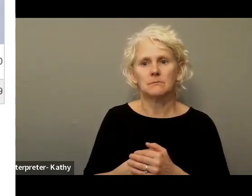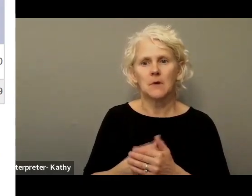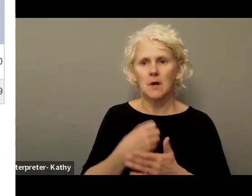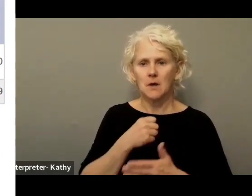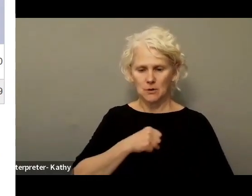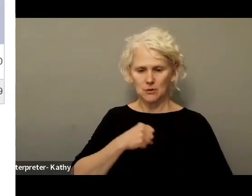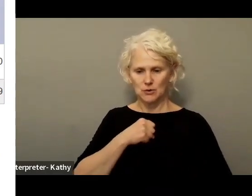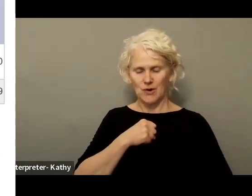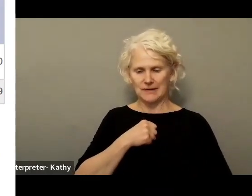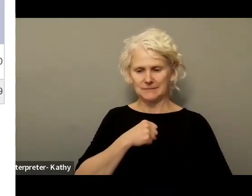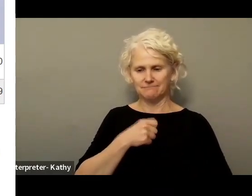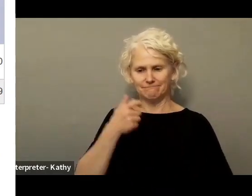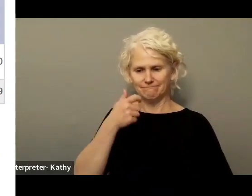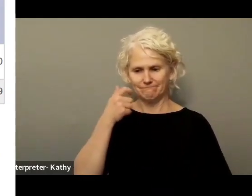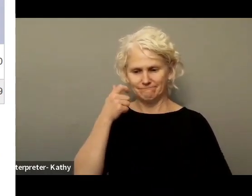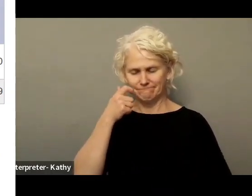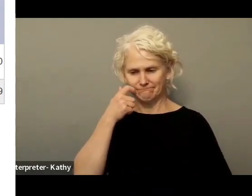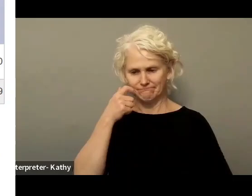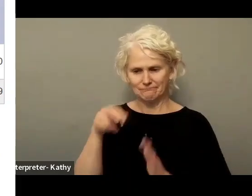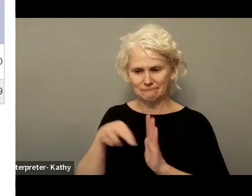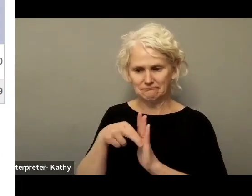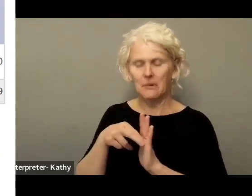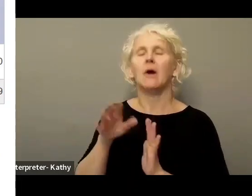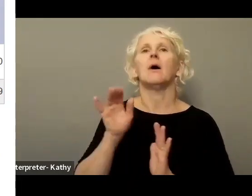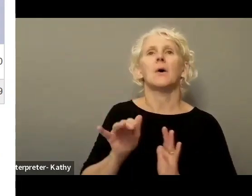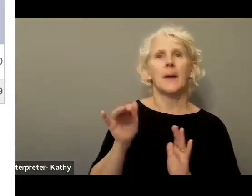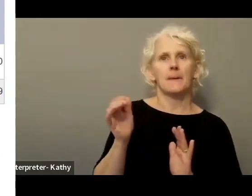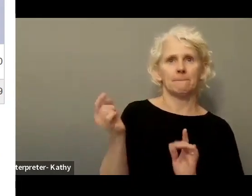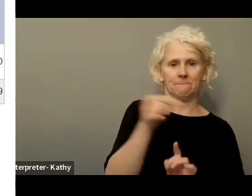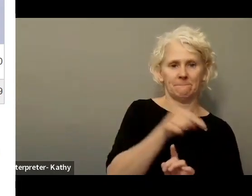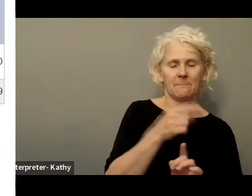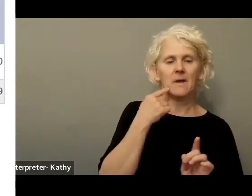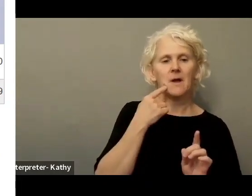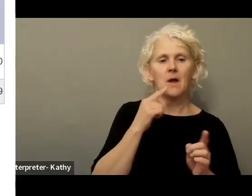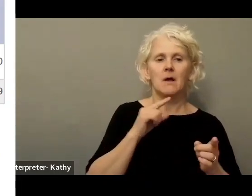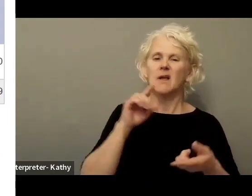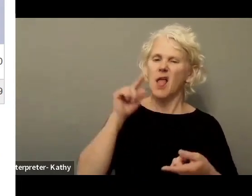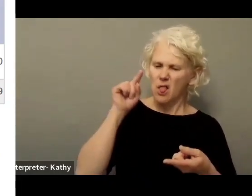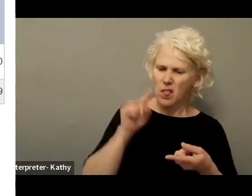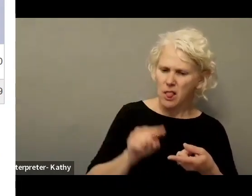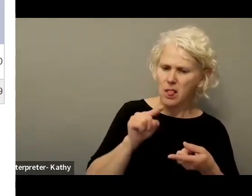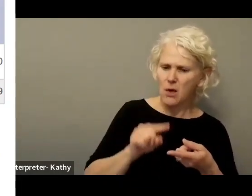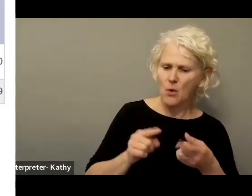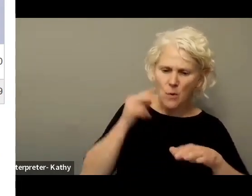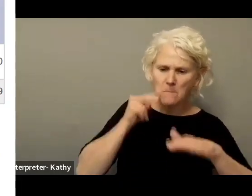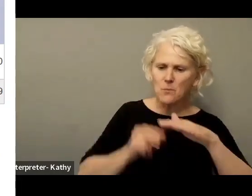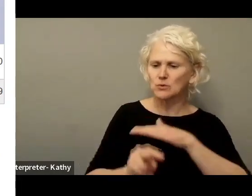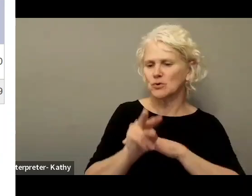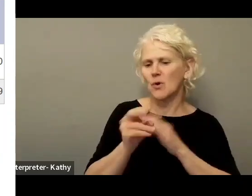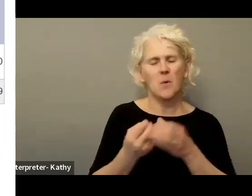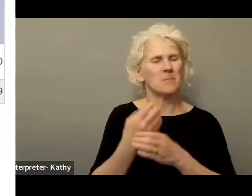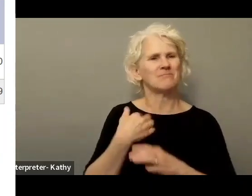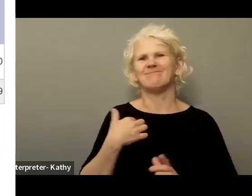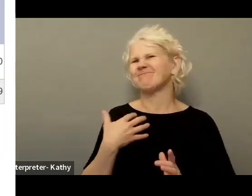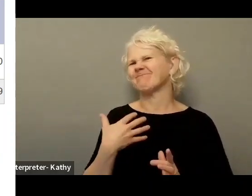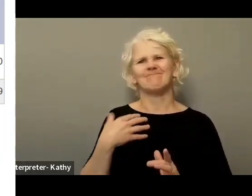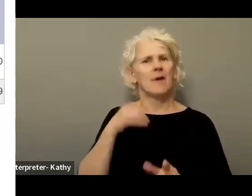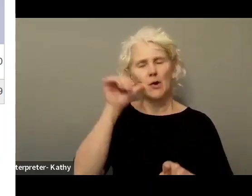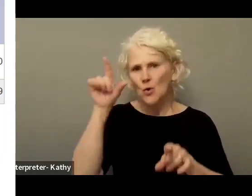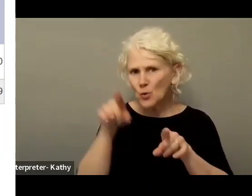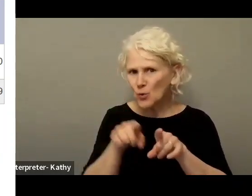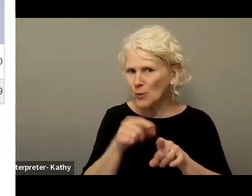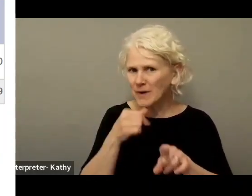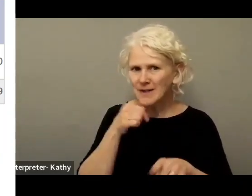Sorry, I'm getting a call. Okay, sorry. But there's lower projected growth for nursing assistants. I don't agree with this. I don't think